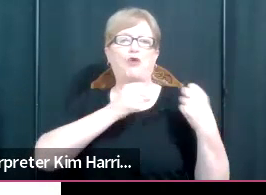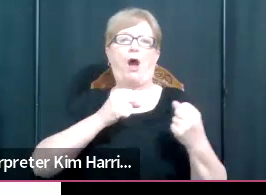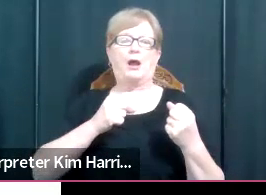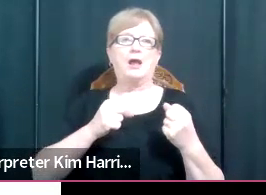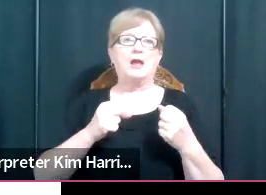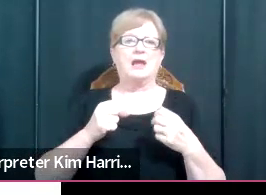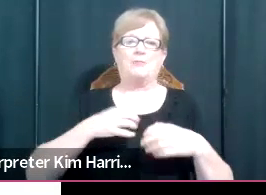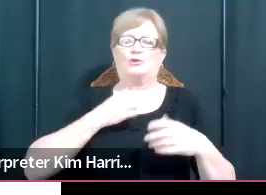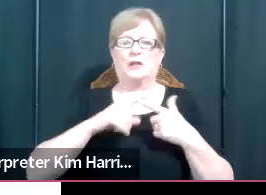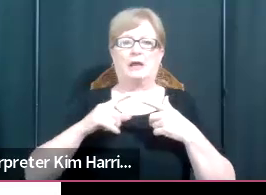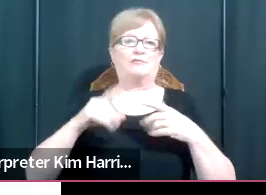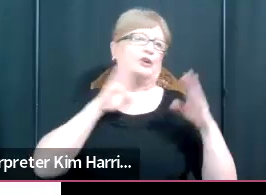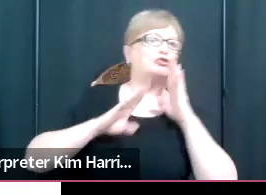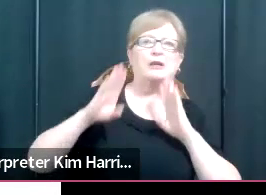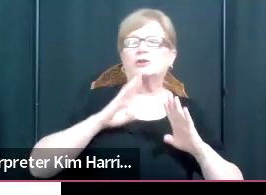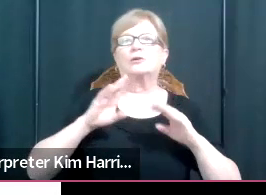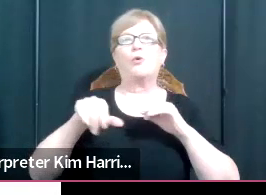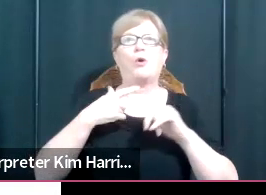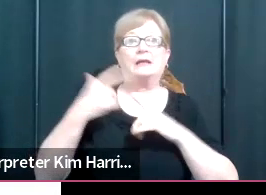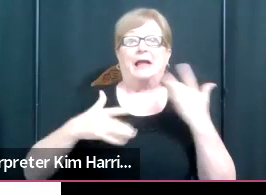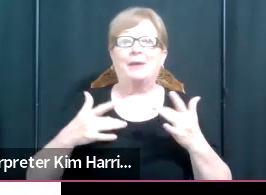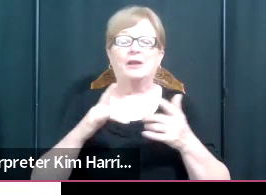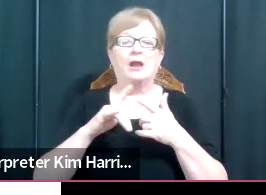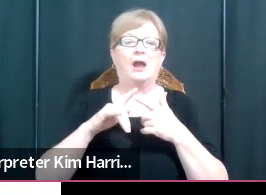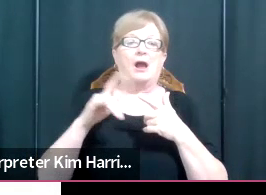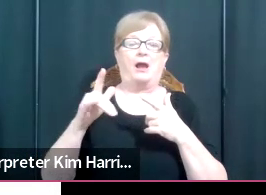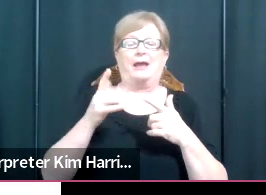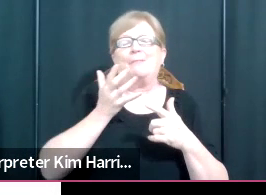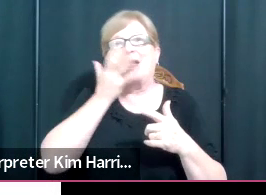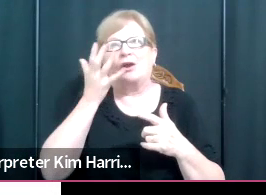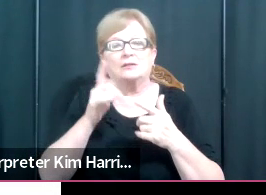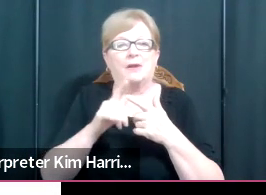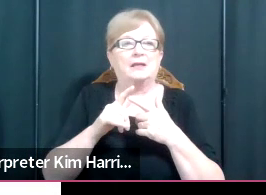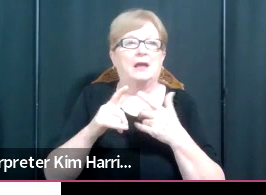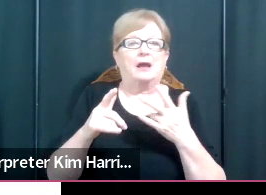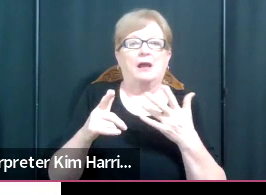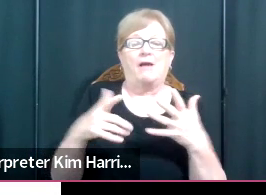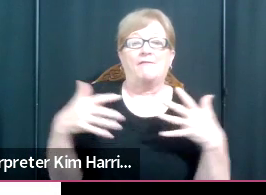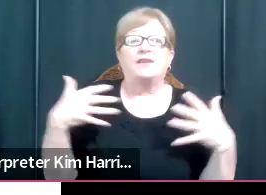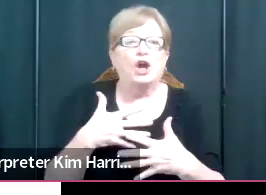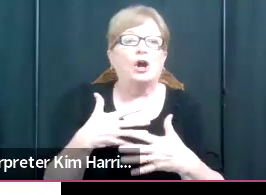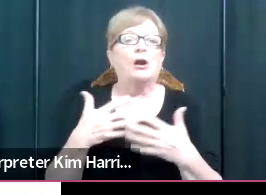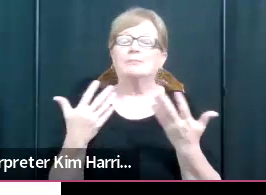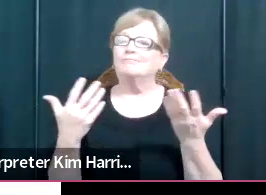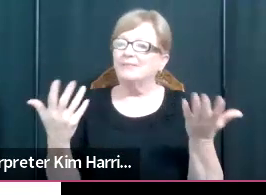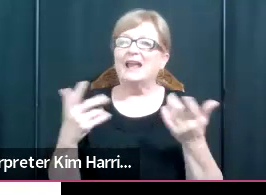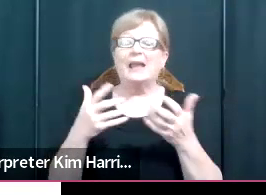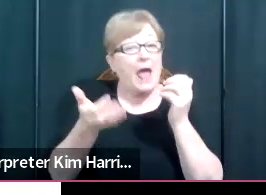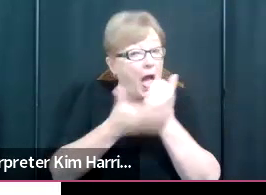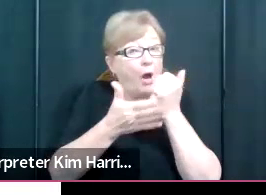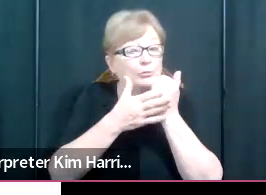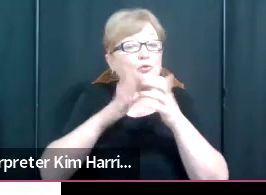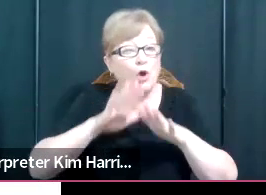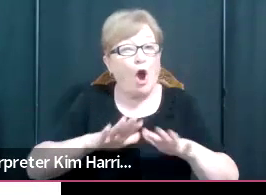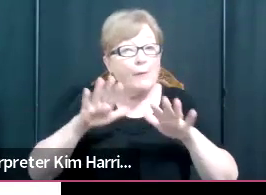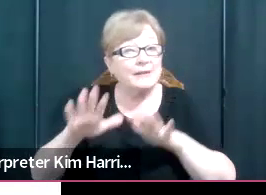frustration, excitement, anger, embarrassment, and fear. It can help calm down if there's something